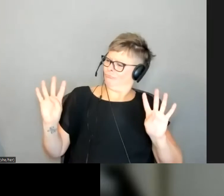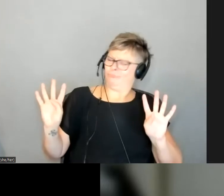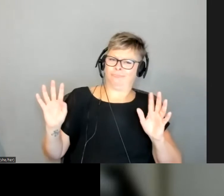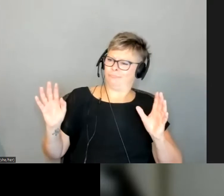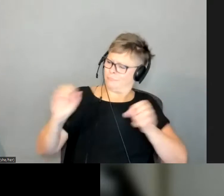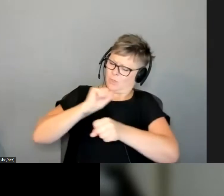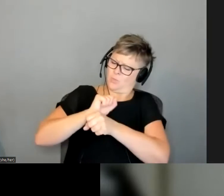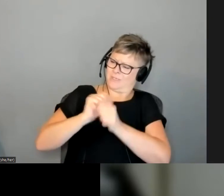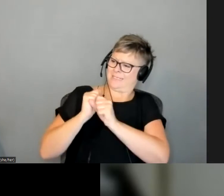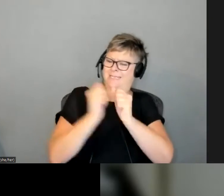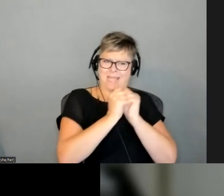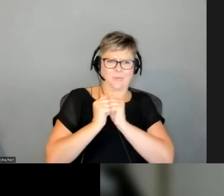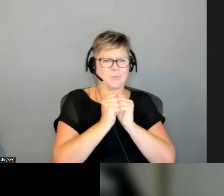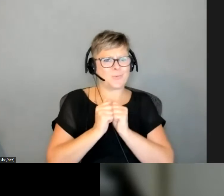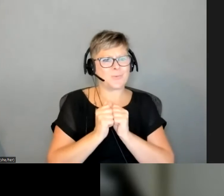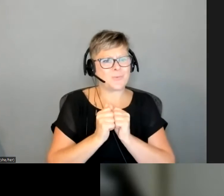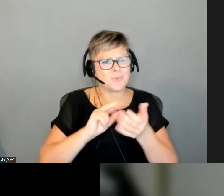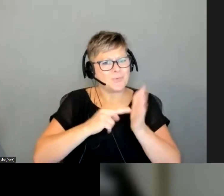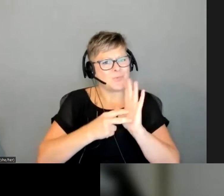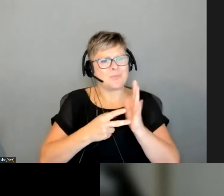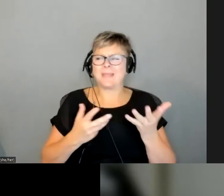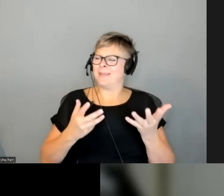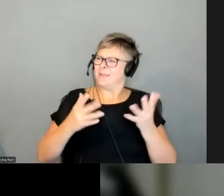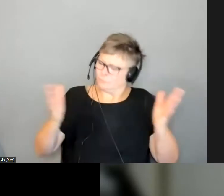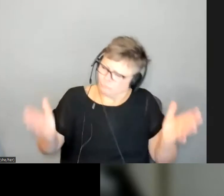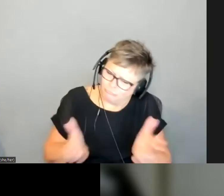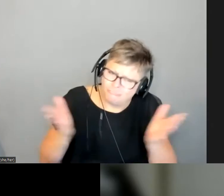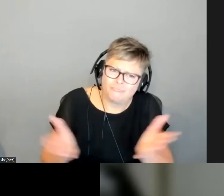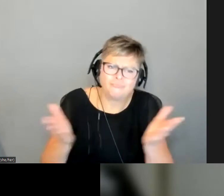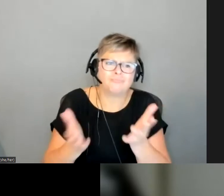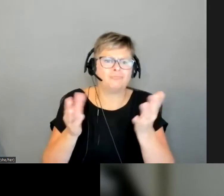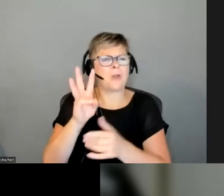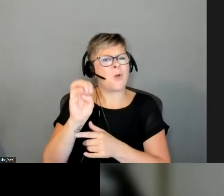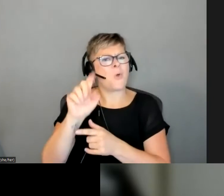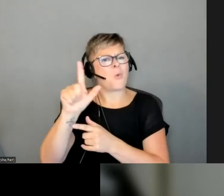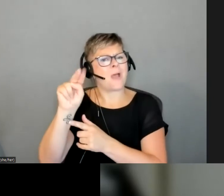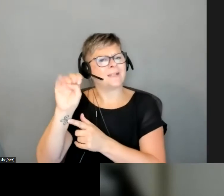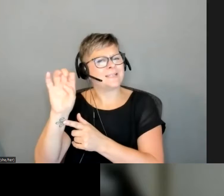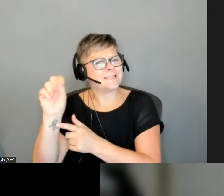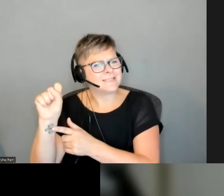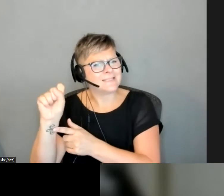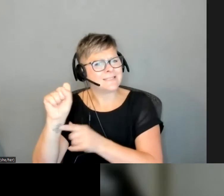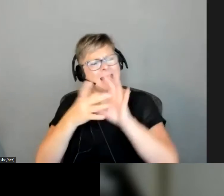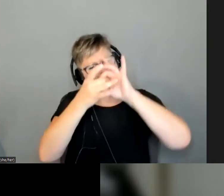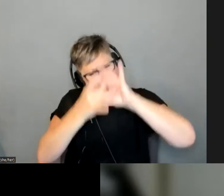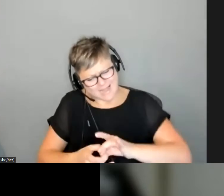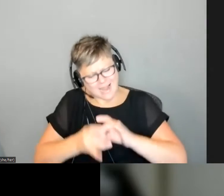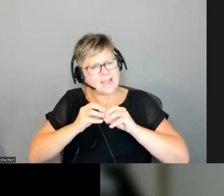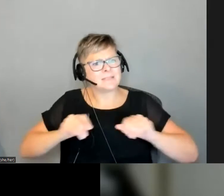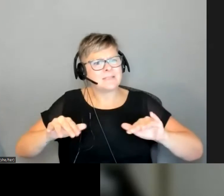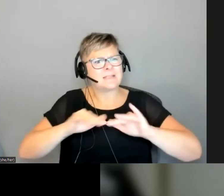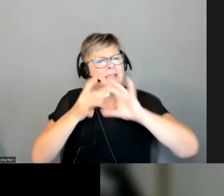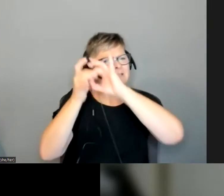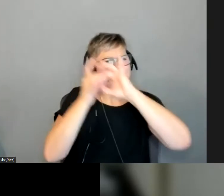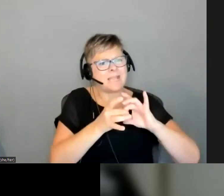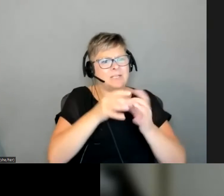space and room for the wellness that, is right there through the connections with land, the connection with the